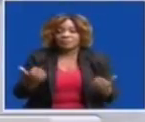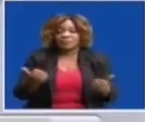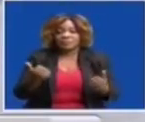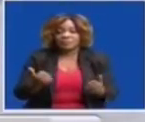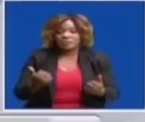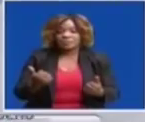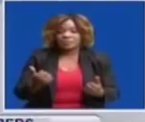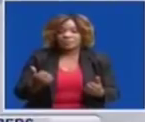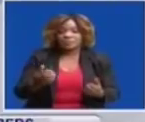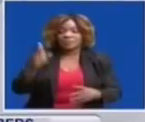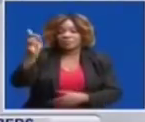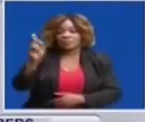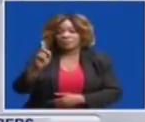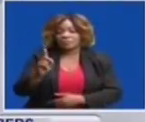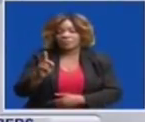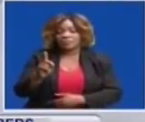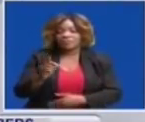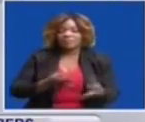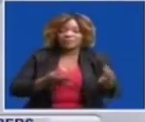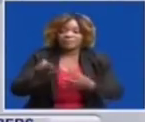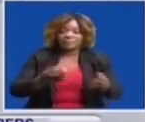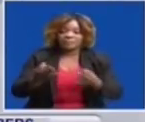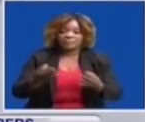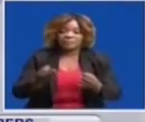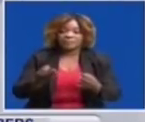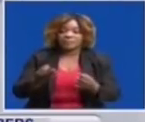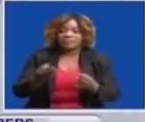where our activities are measurable,